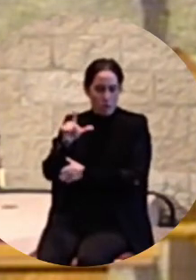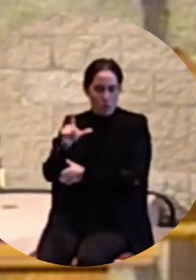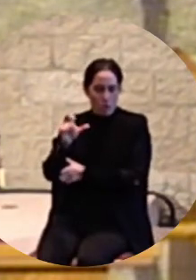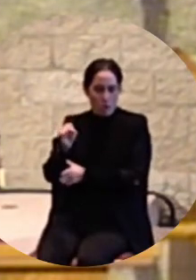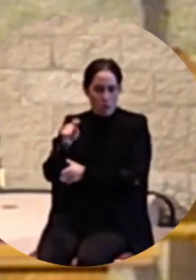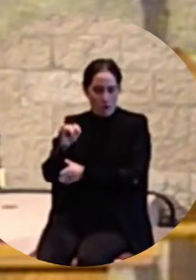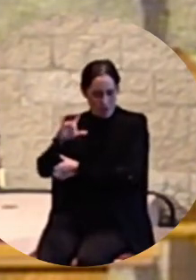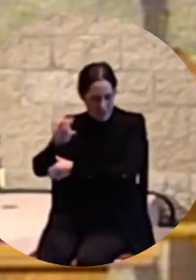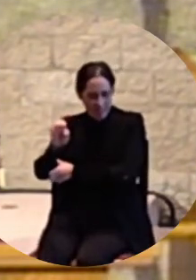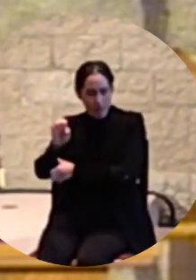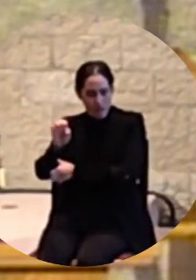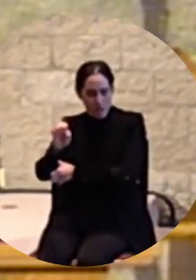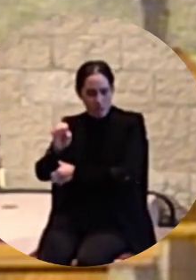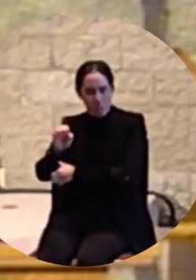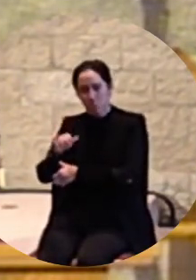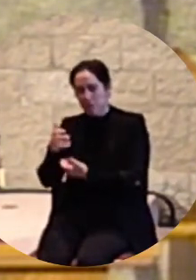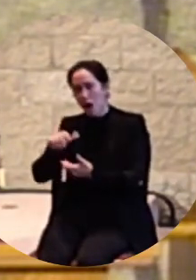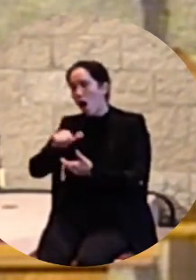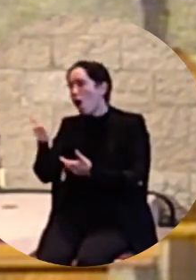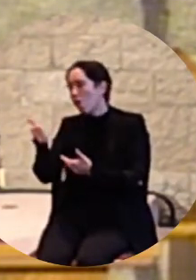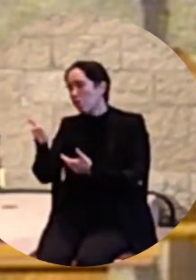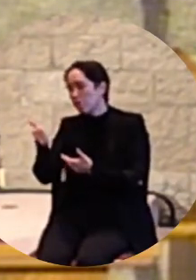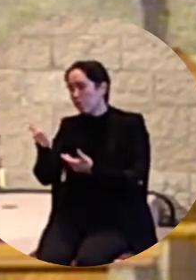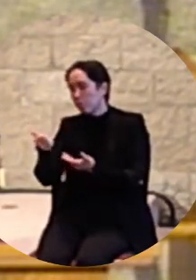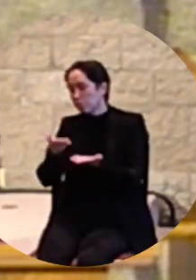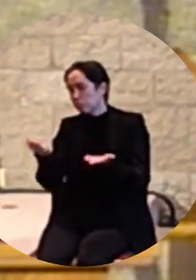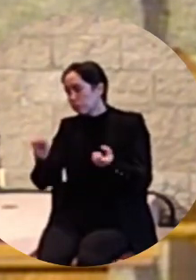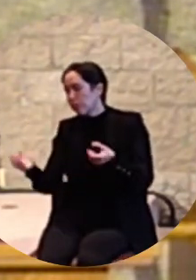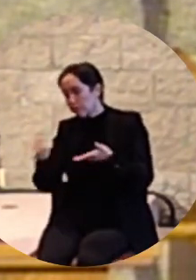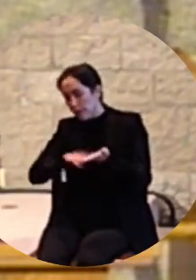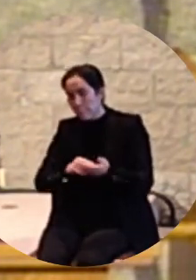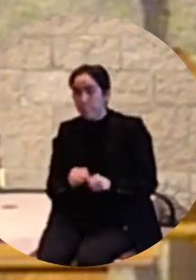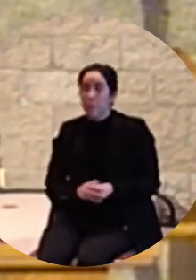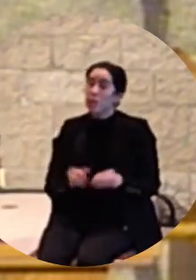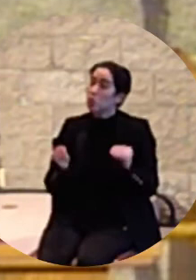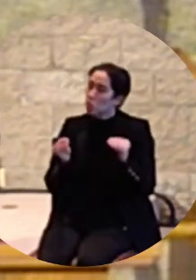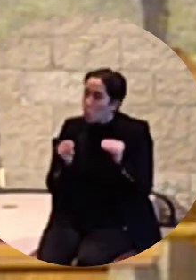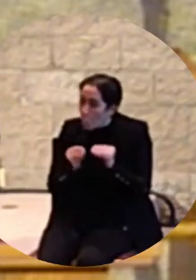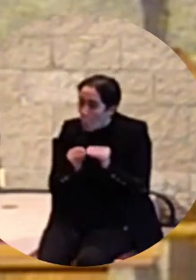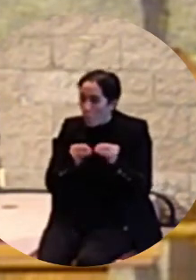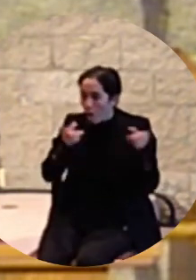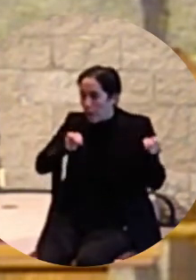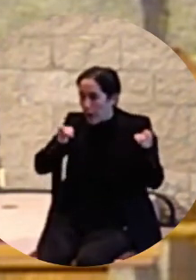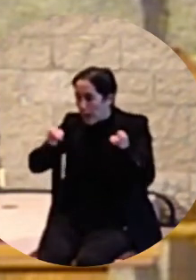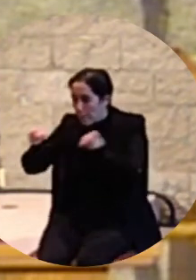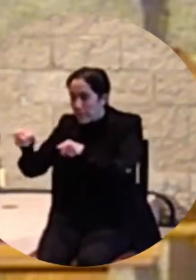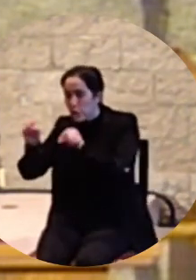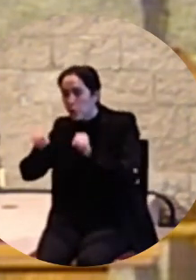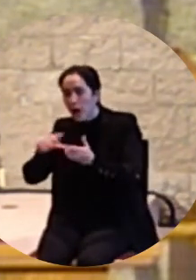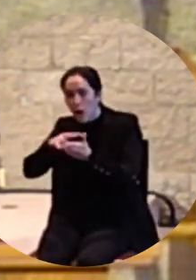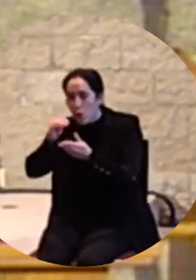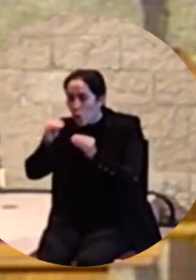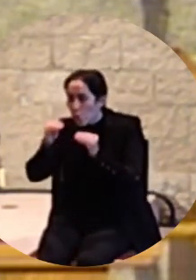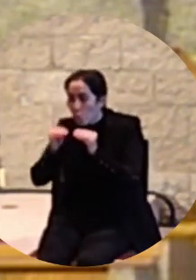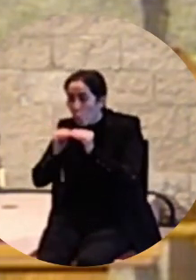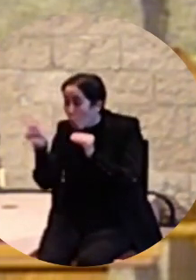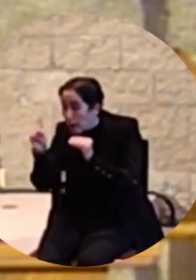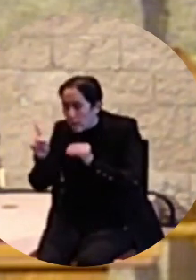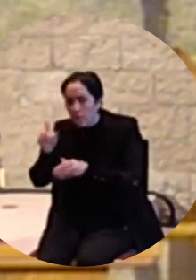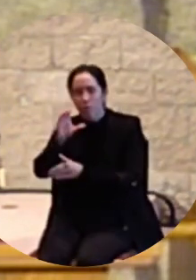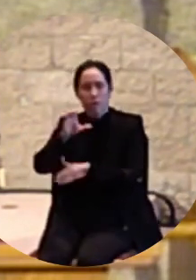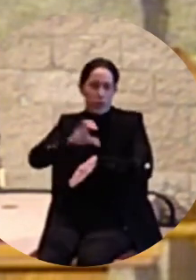events and activities on the church website, Facebook page, or Peek at the Week,